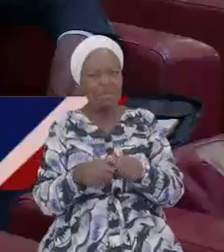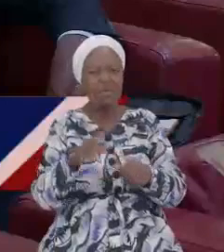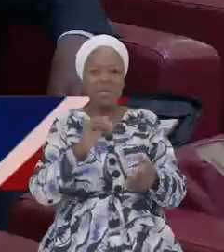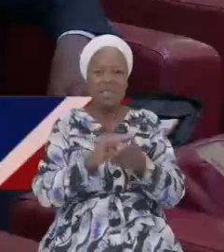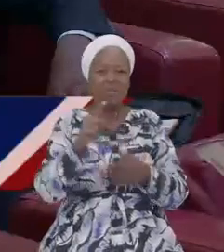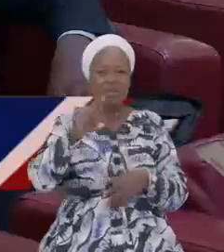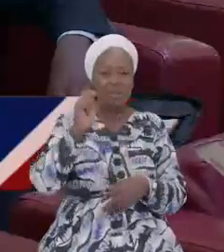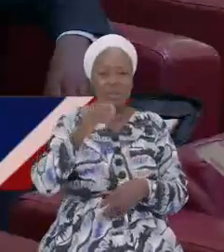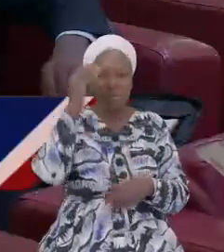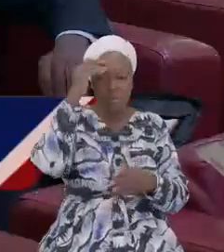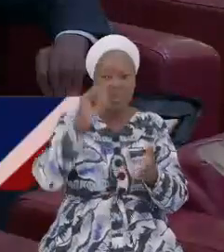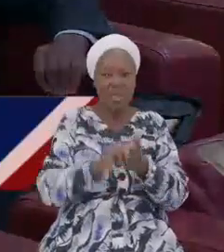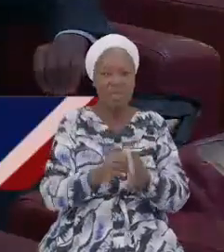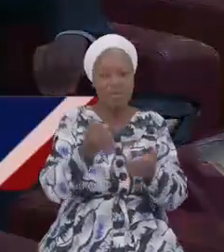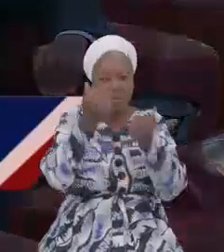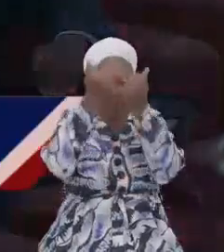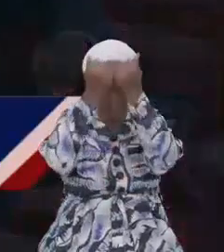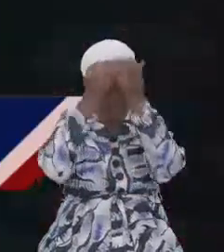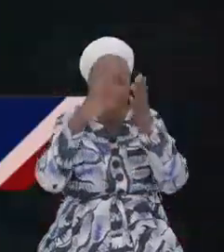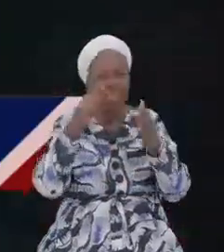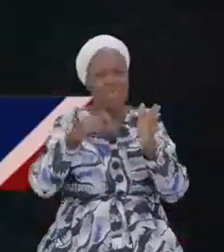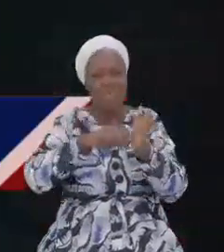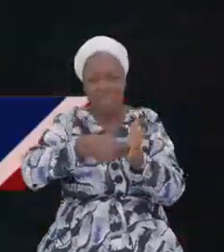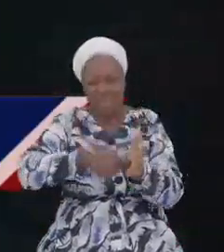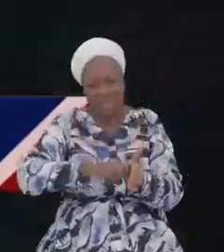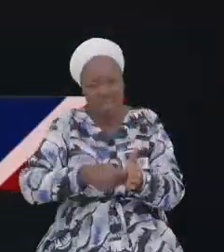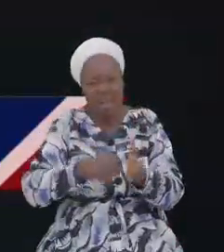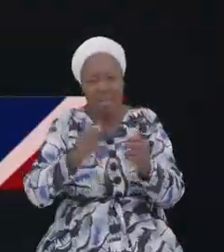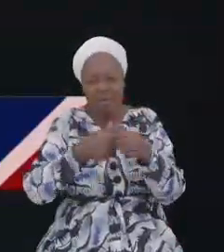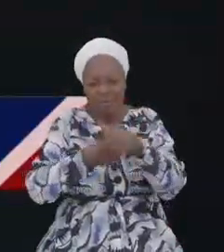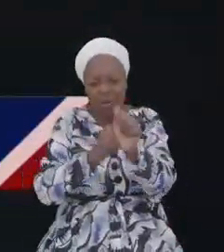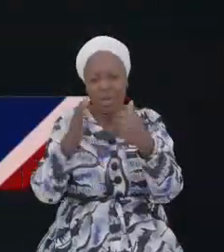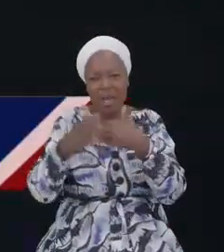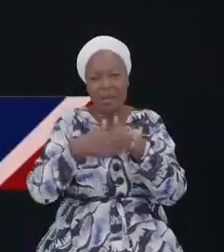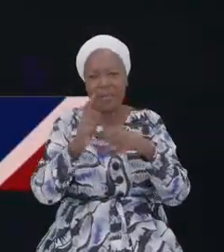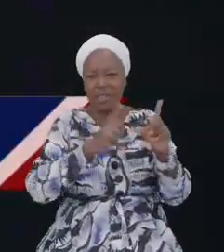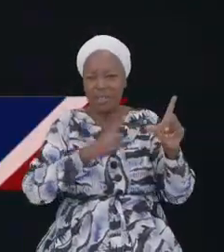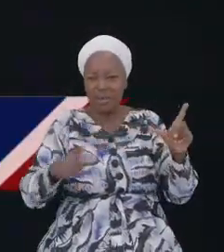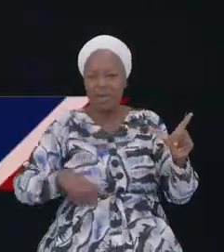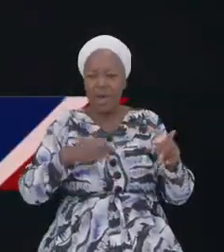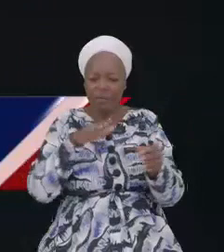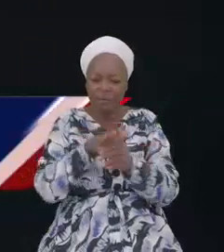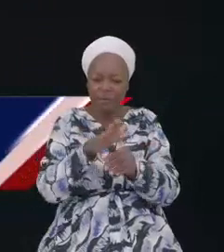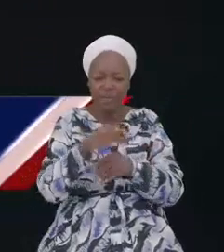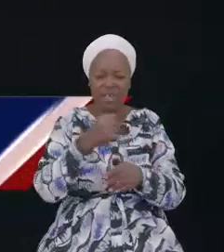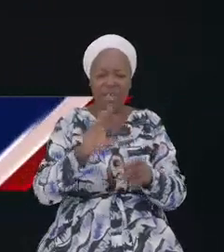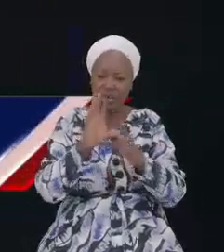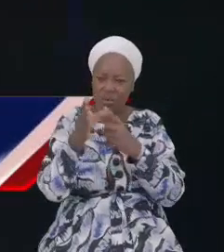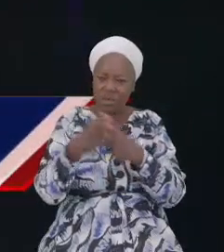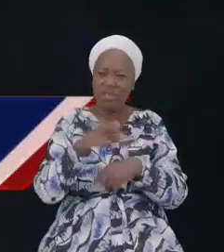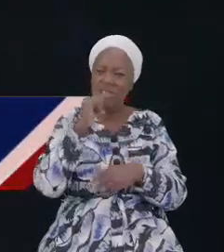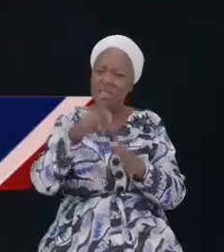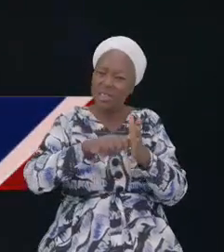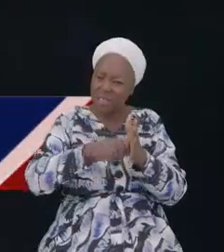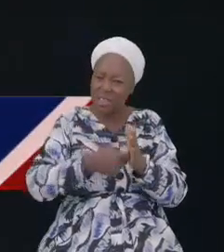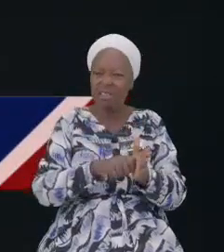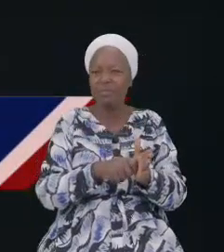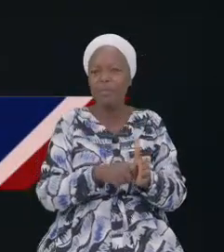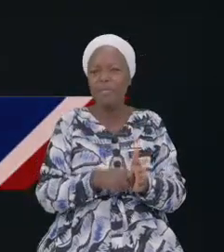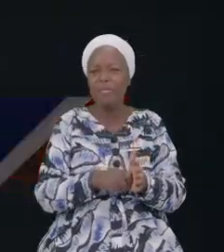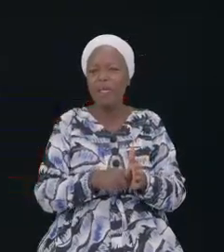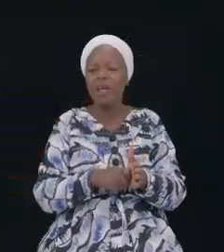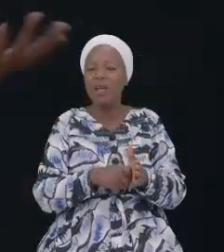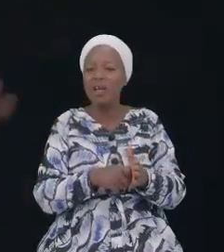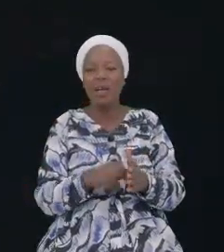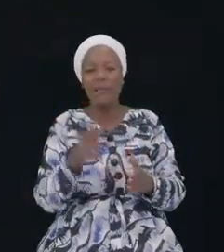the key. Following after the Lord and fulfilling the condition is the key.